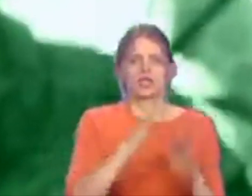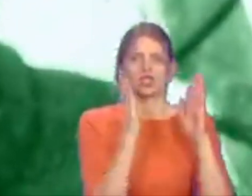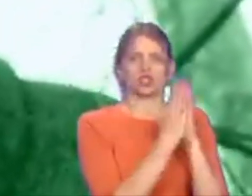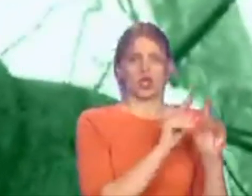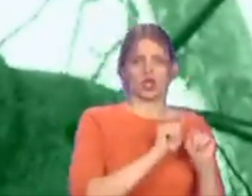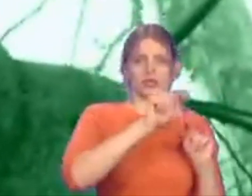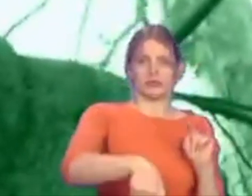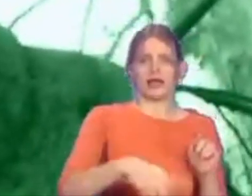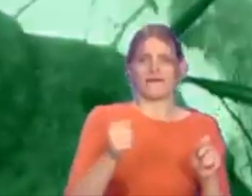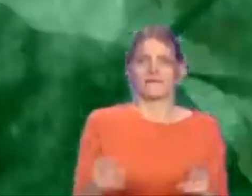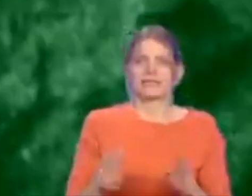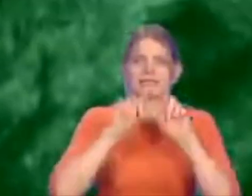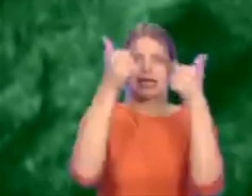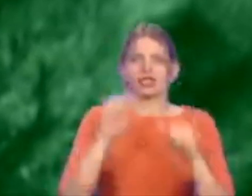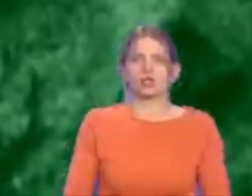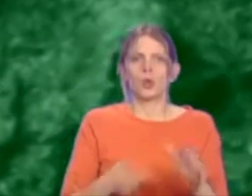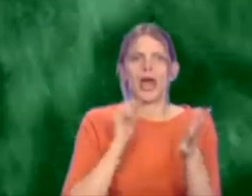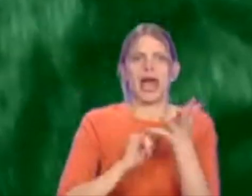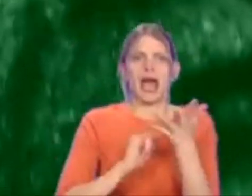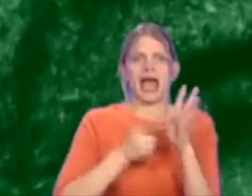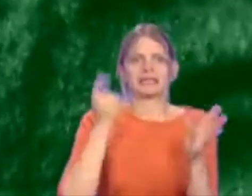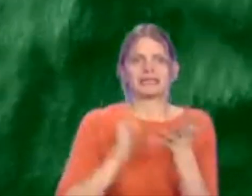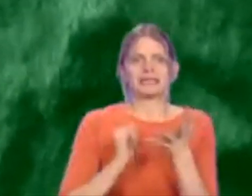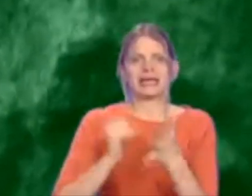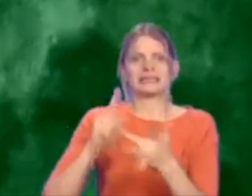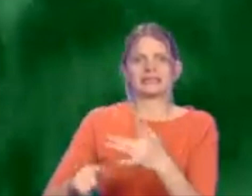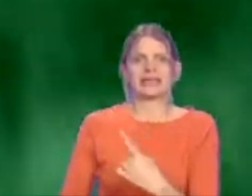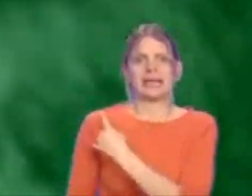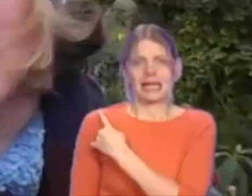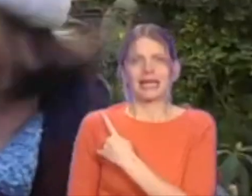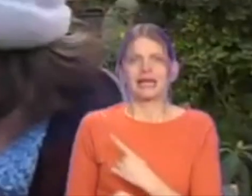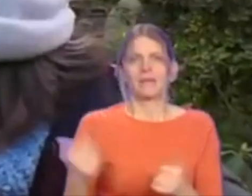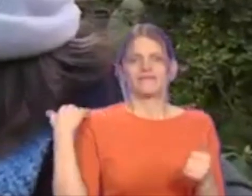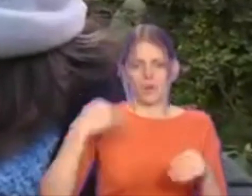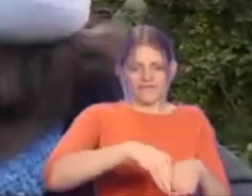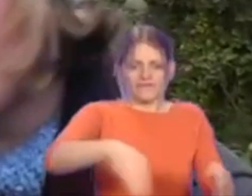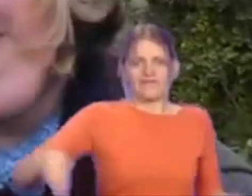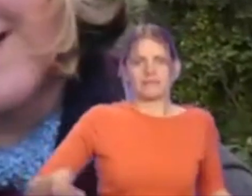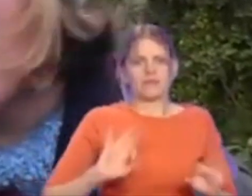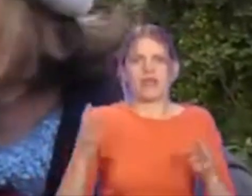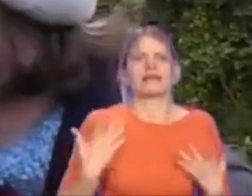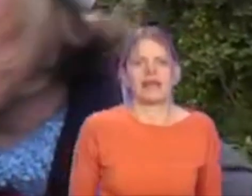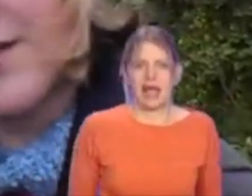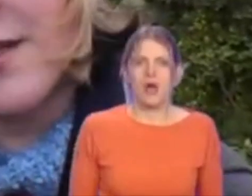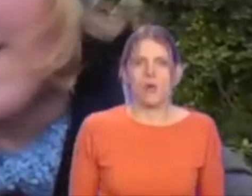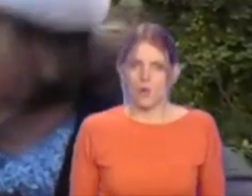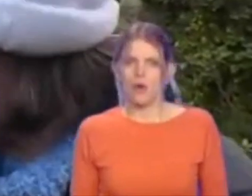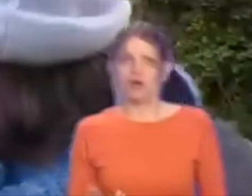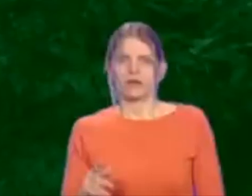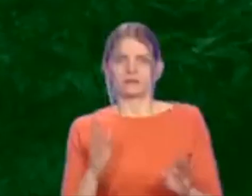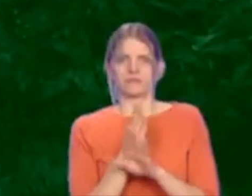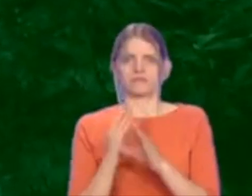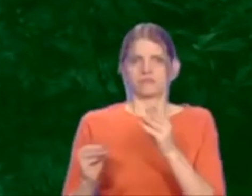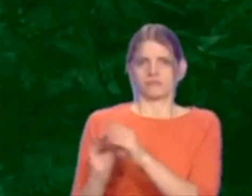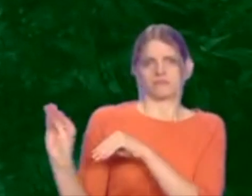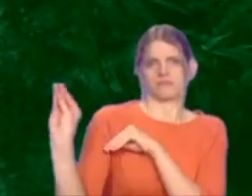me, and this area used to be fenced off. The KGB used to drop their film canisters between the fence that surrounded the statue